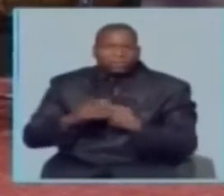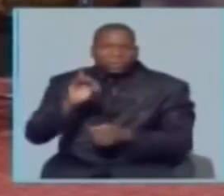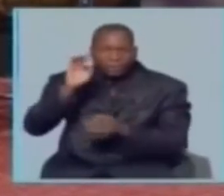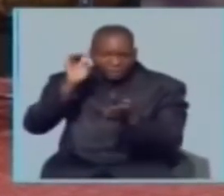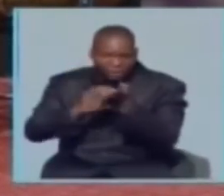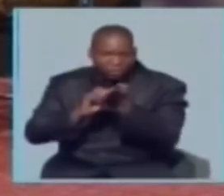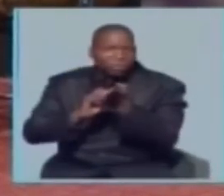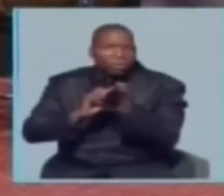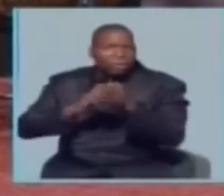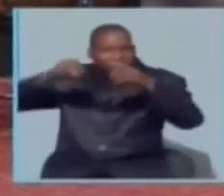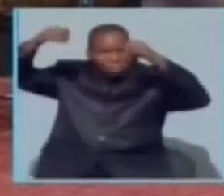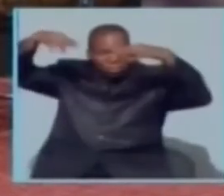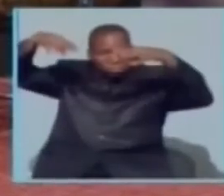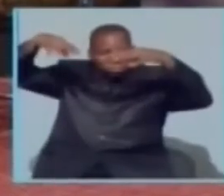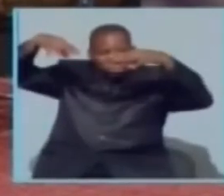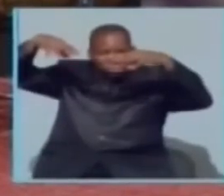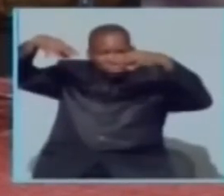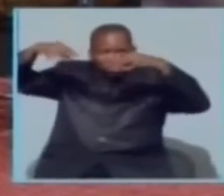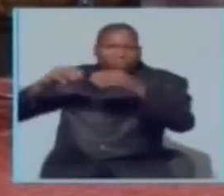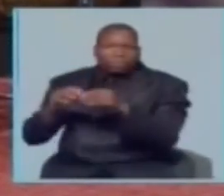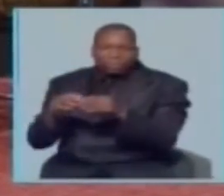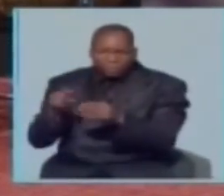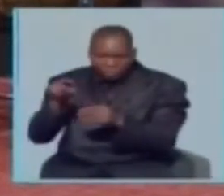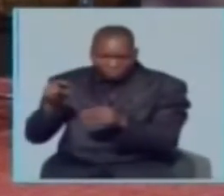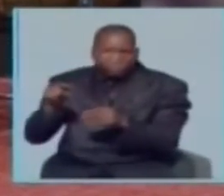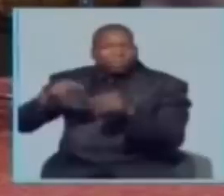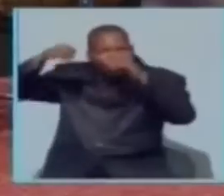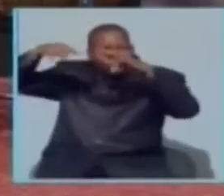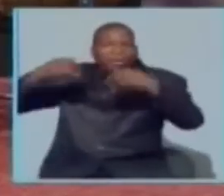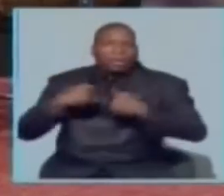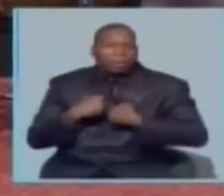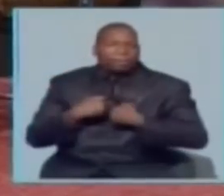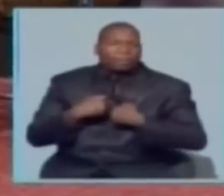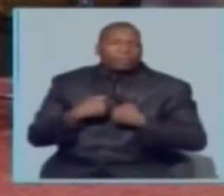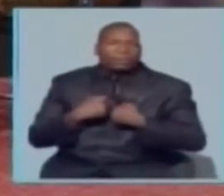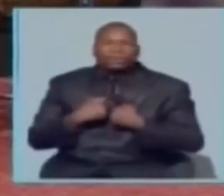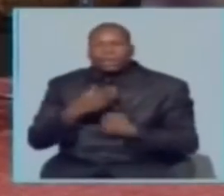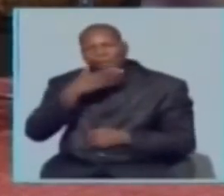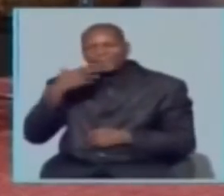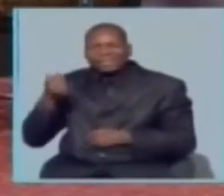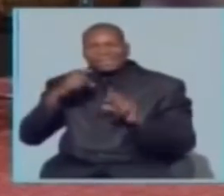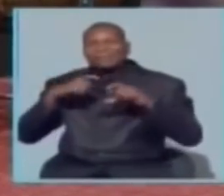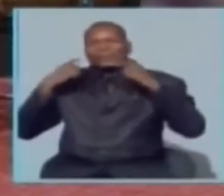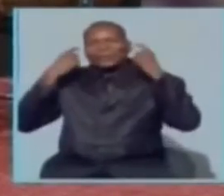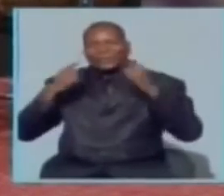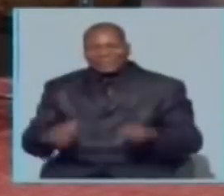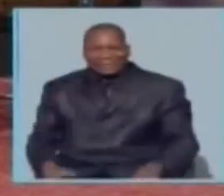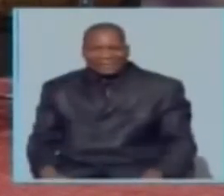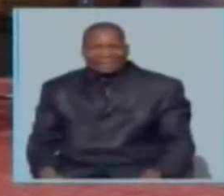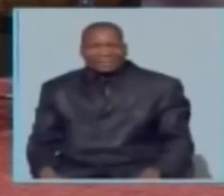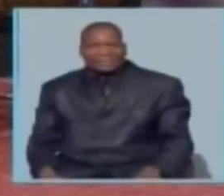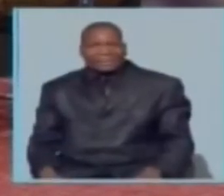only country that seems to have power is Mozambique. That seems to be in a better position. So we'll also import